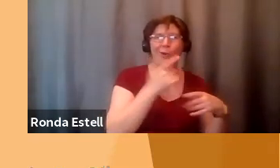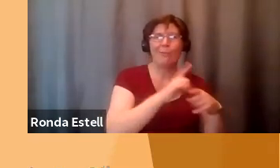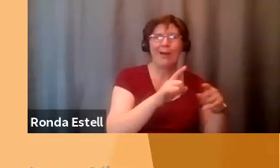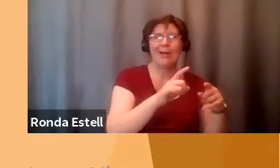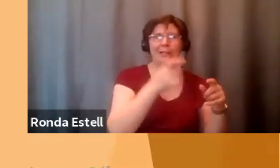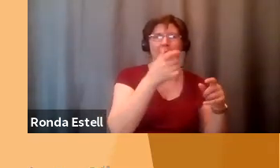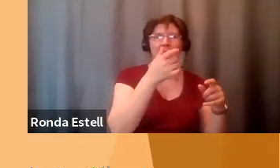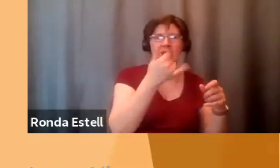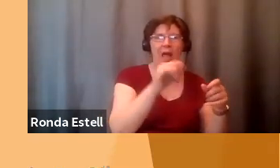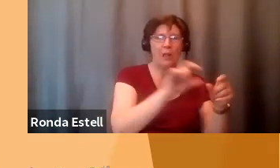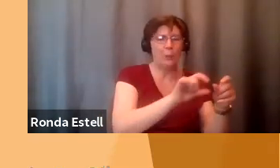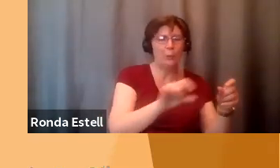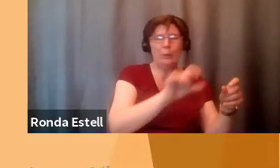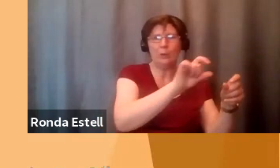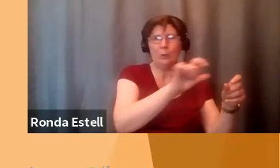Reminder,